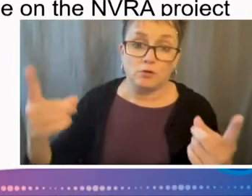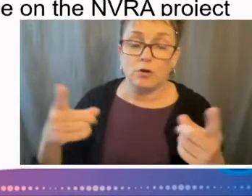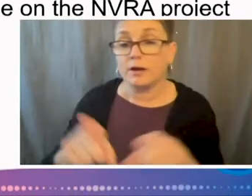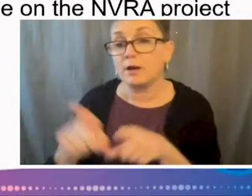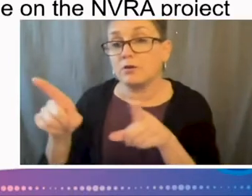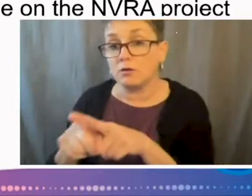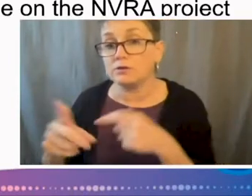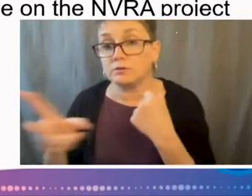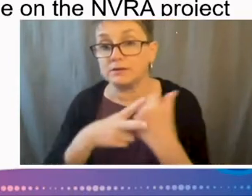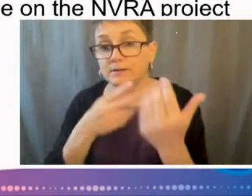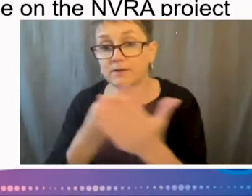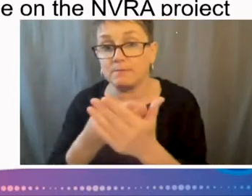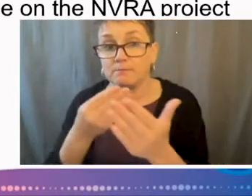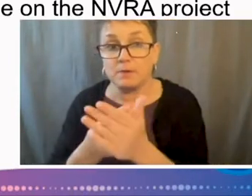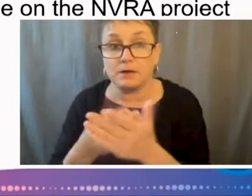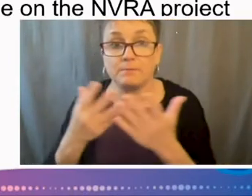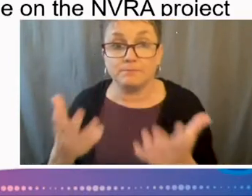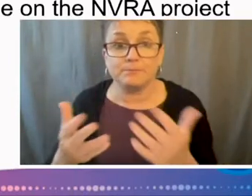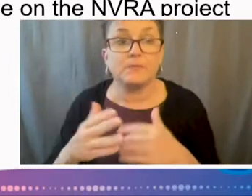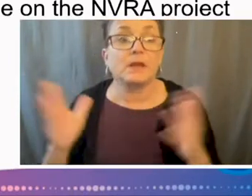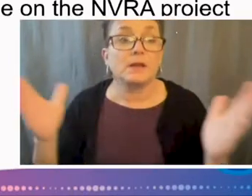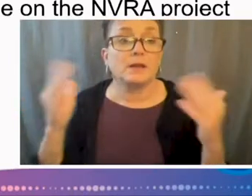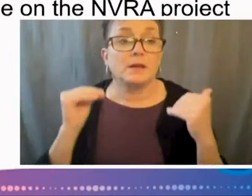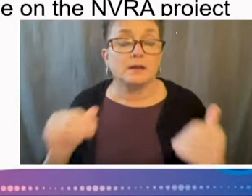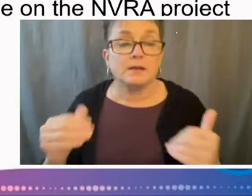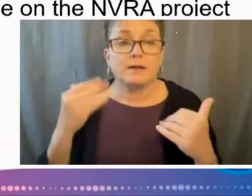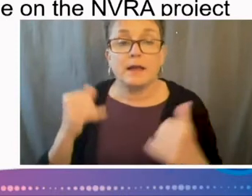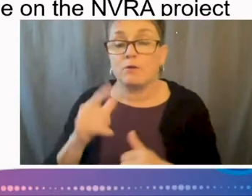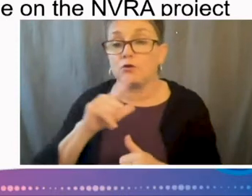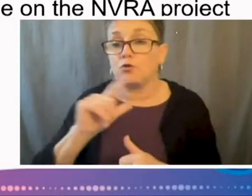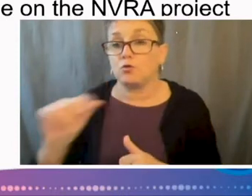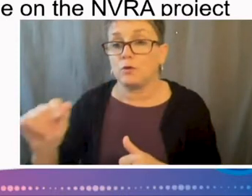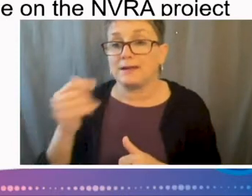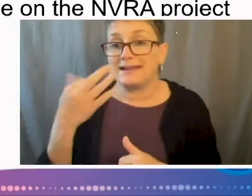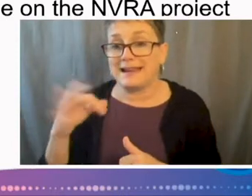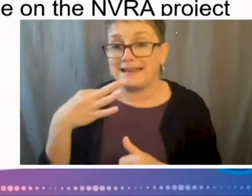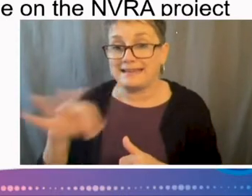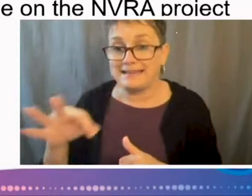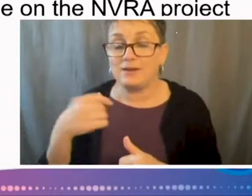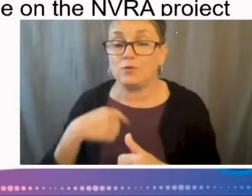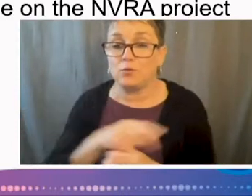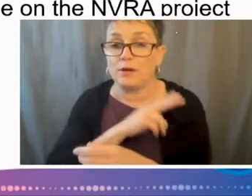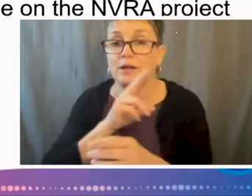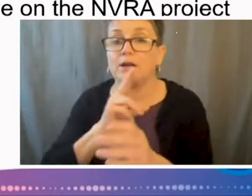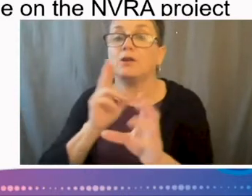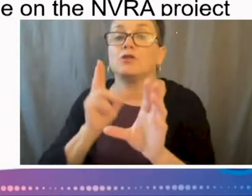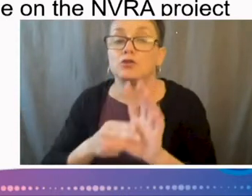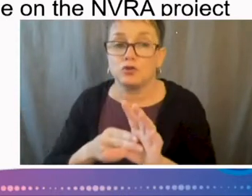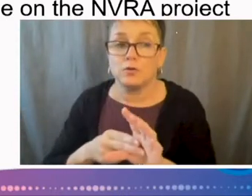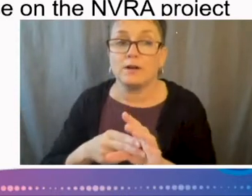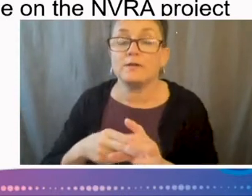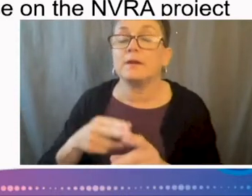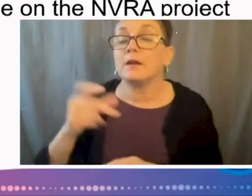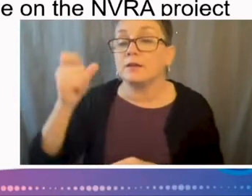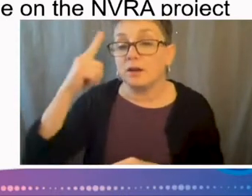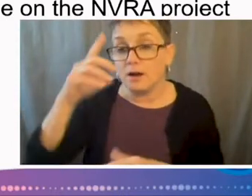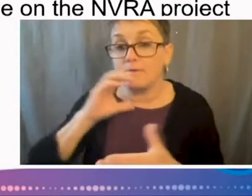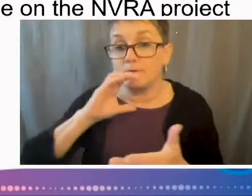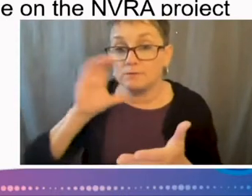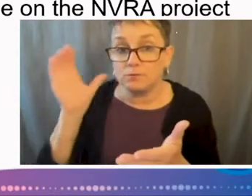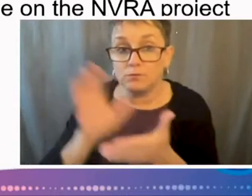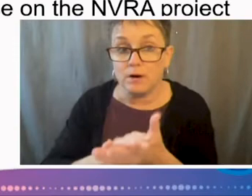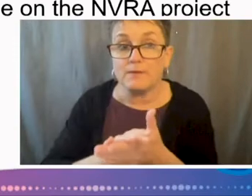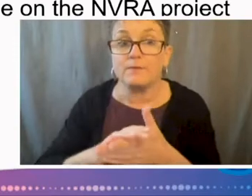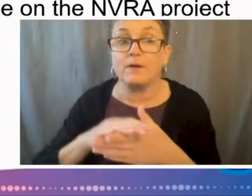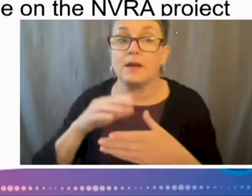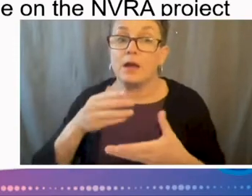MIH. In 2019, we joined First Lady Tammy Murphy's Maternal Infant Health Initiative that looks to